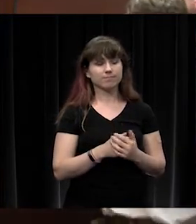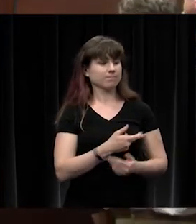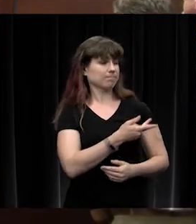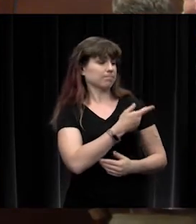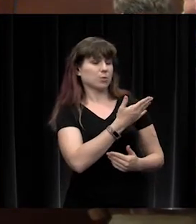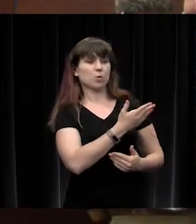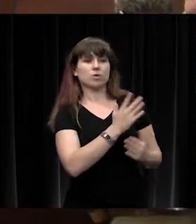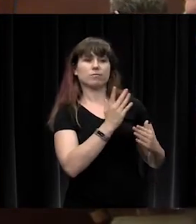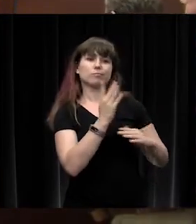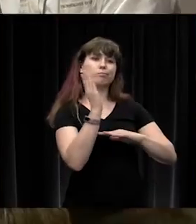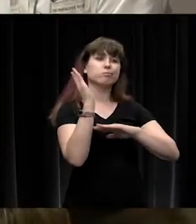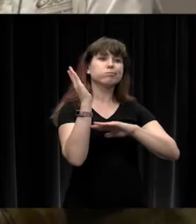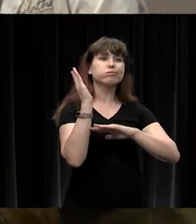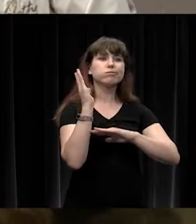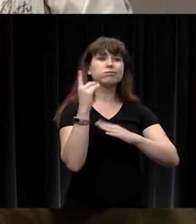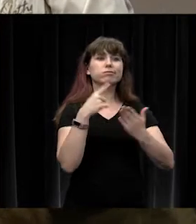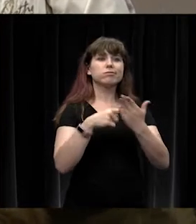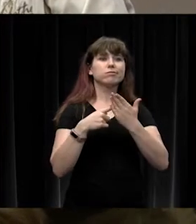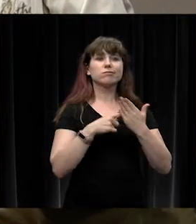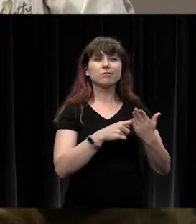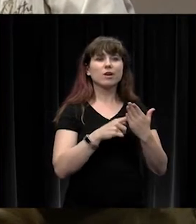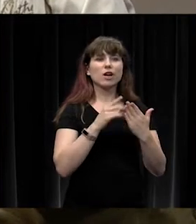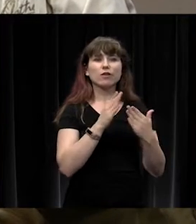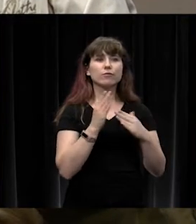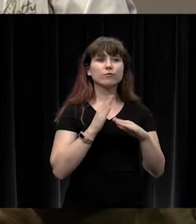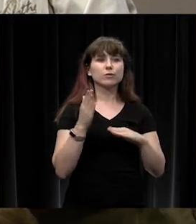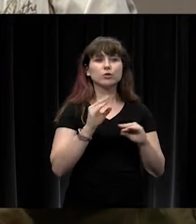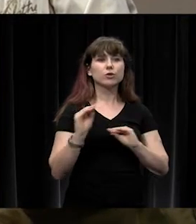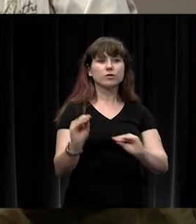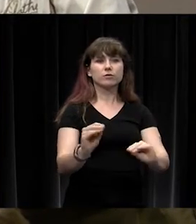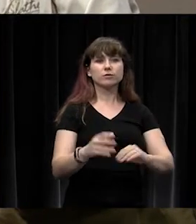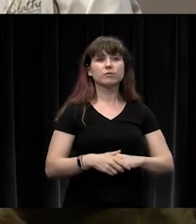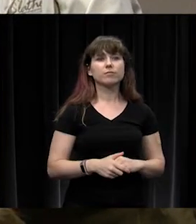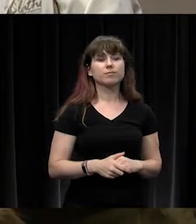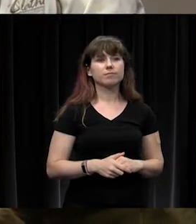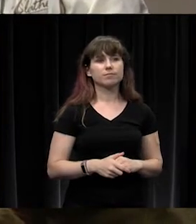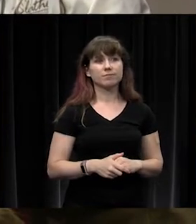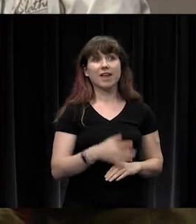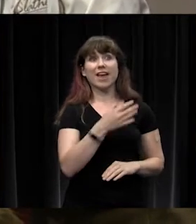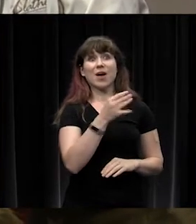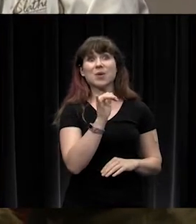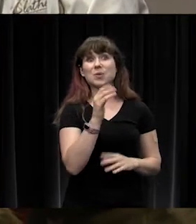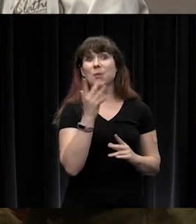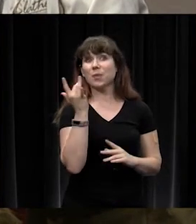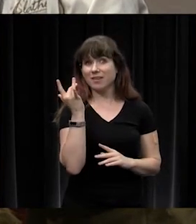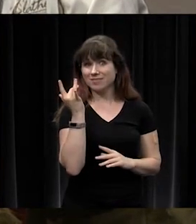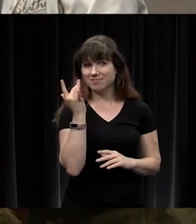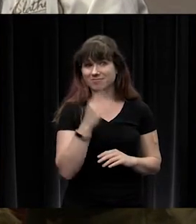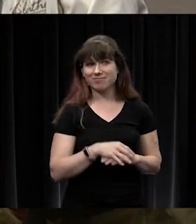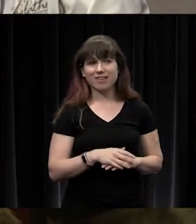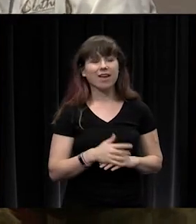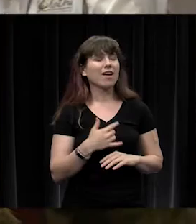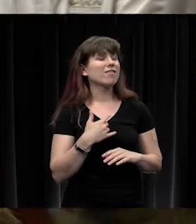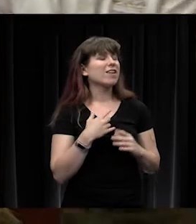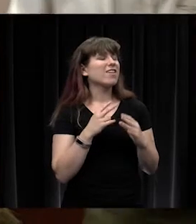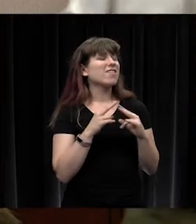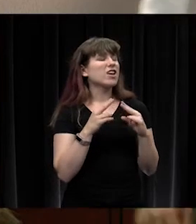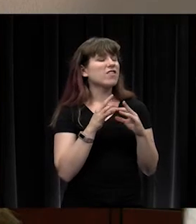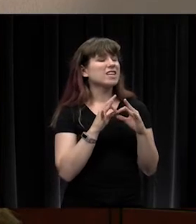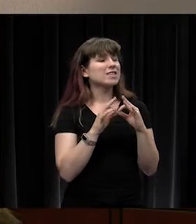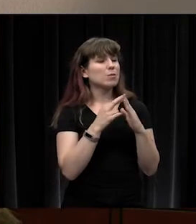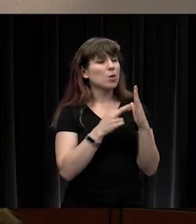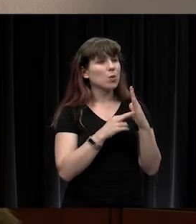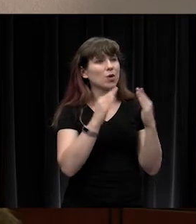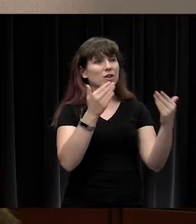little bit about some of the actions that we want to be able to move forward with and why. I have a very simple role. I'm just going to introduce Dustin Avey